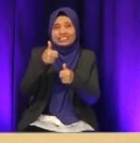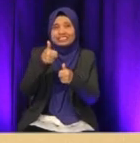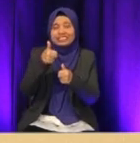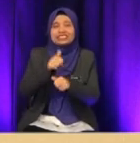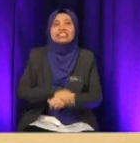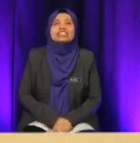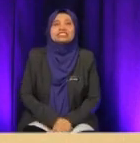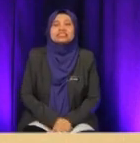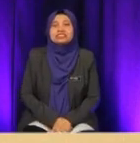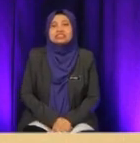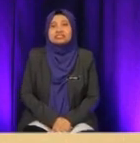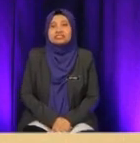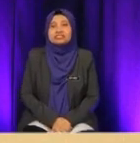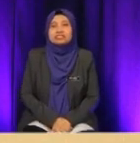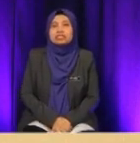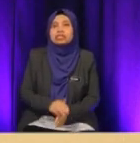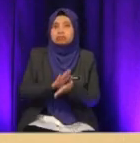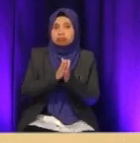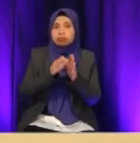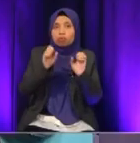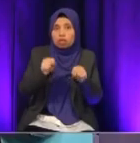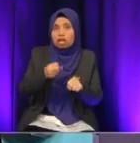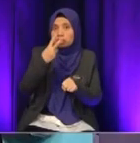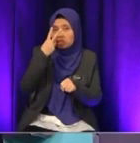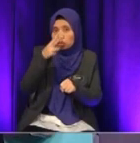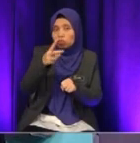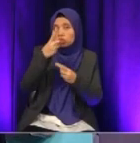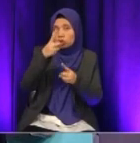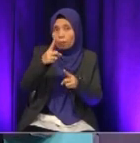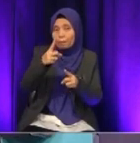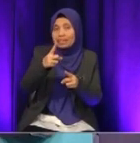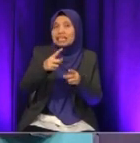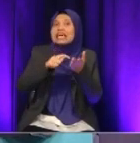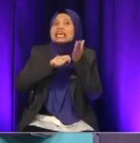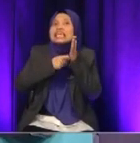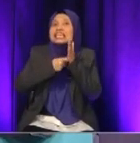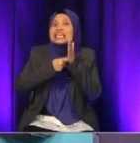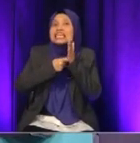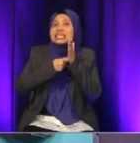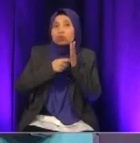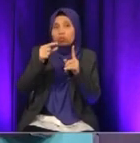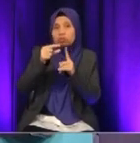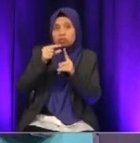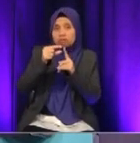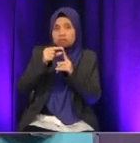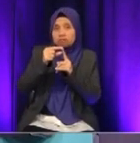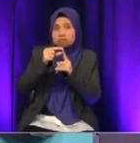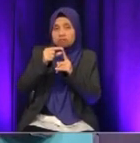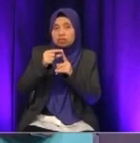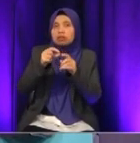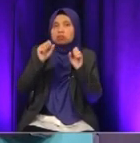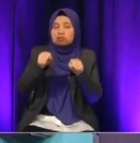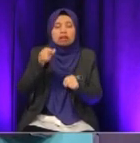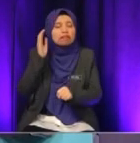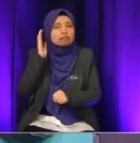clearly mentioned from the audio. So you can check out the keywords based on the questions given, and then you listen to the